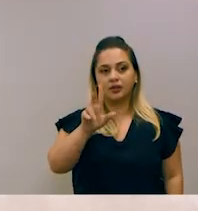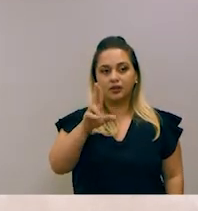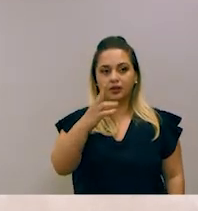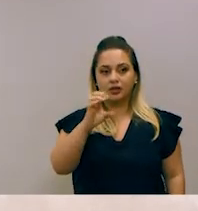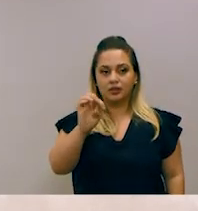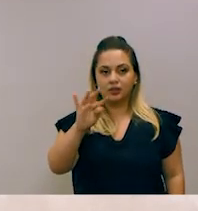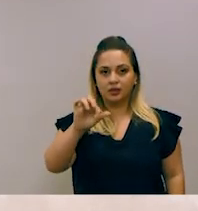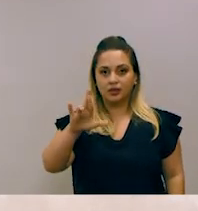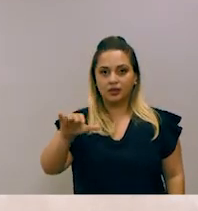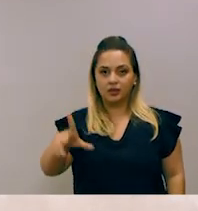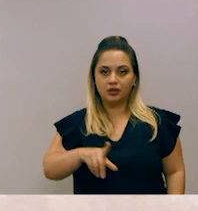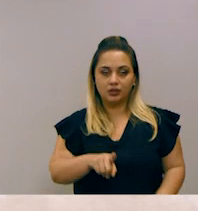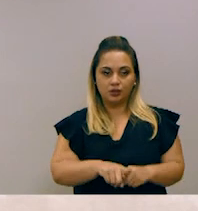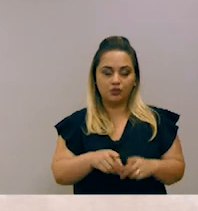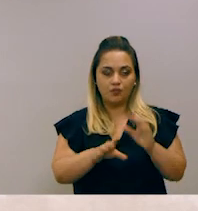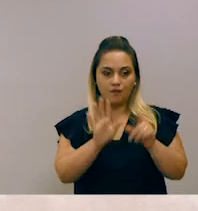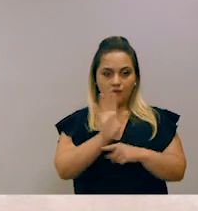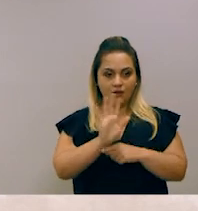ticket box,